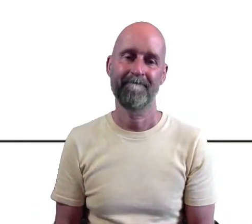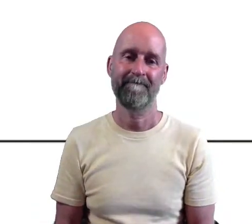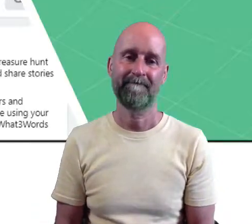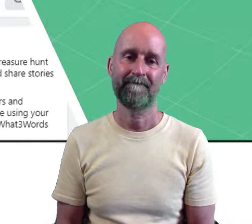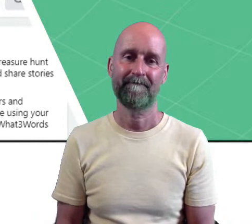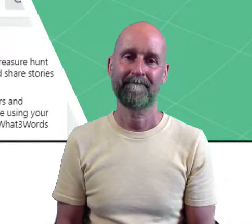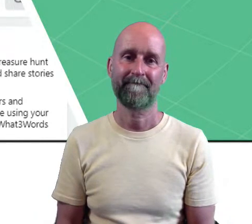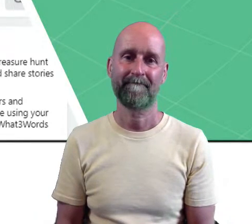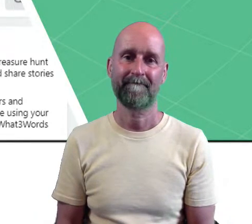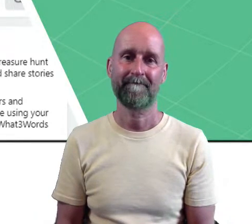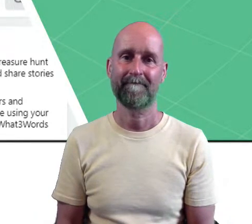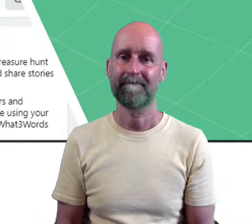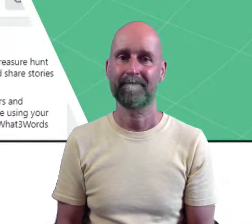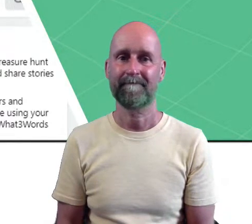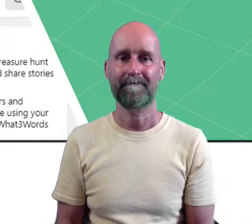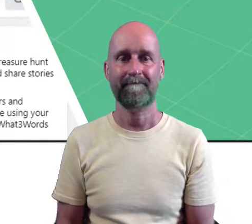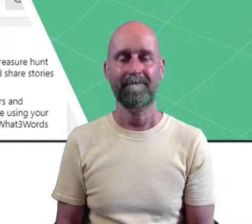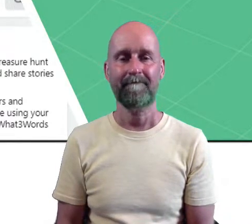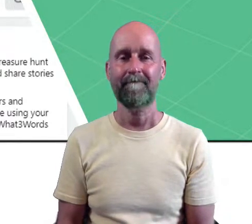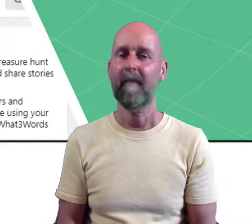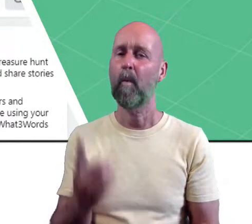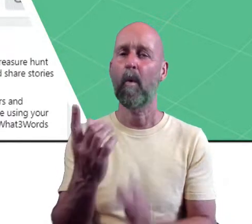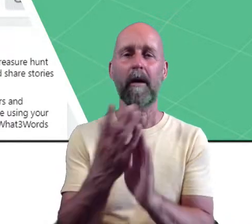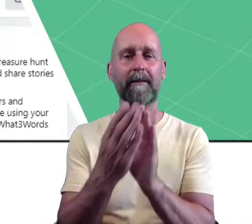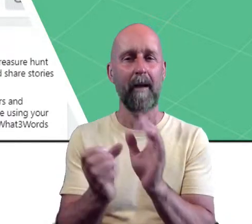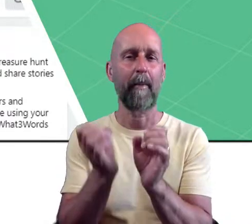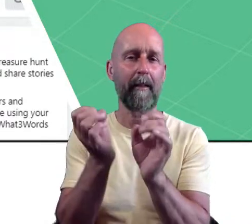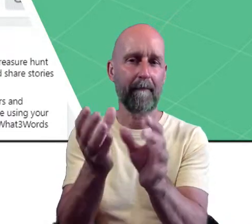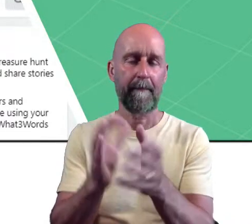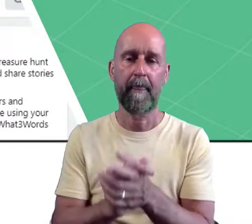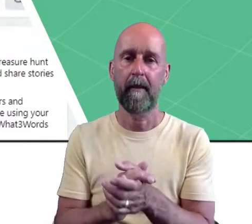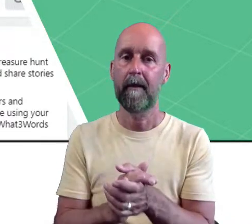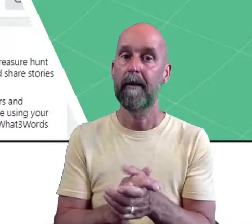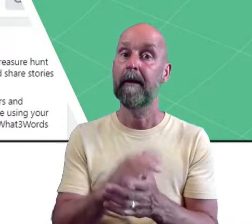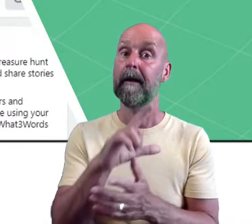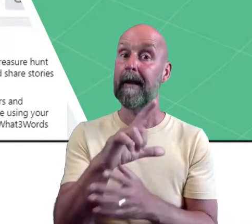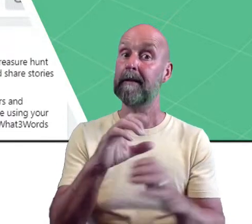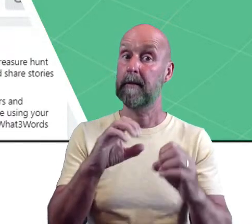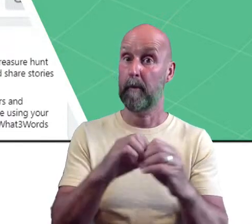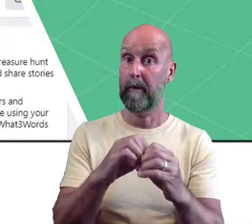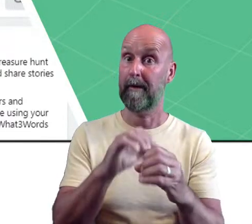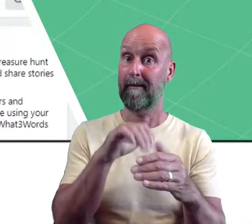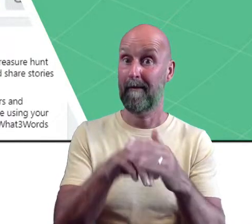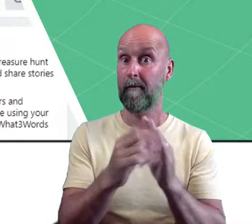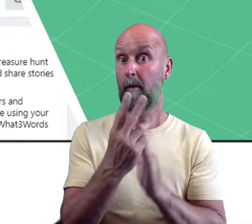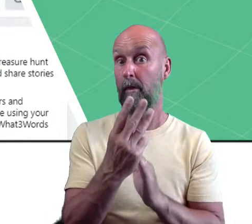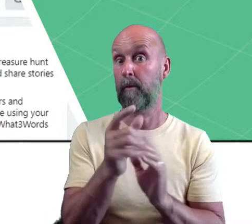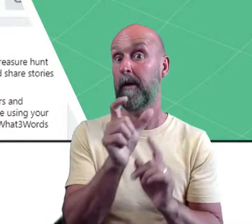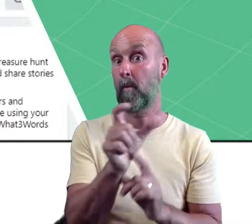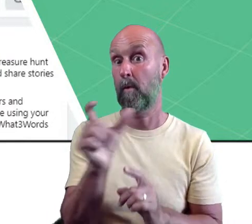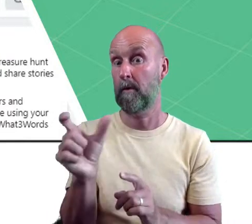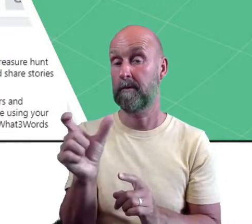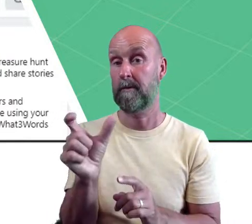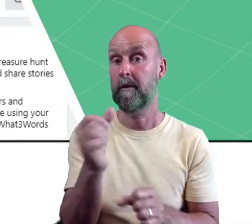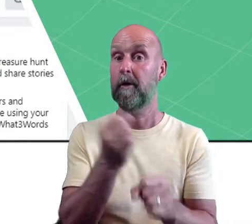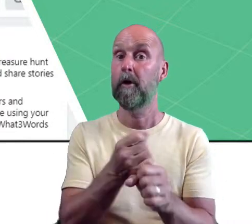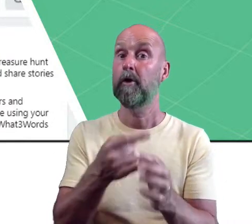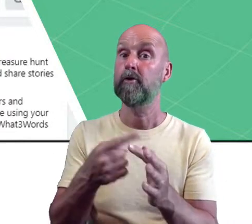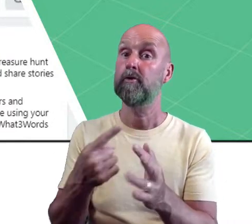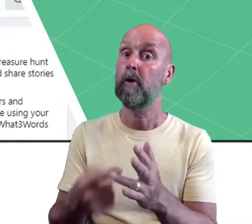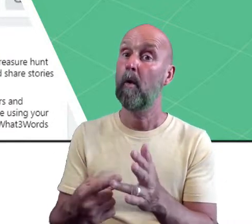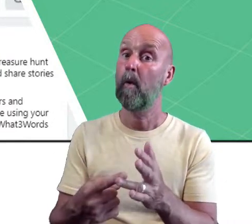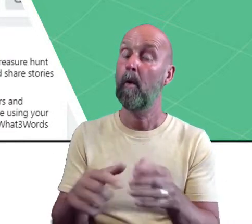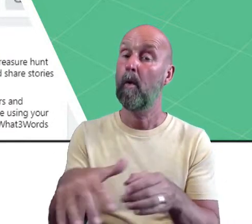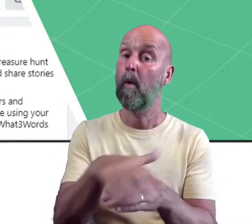So to give an example of this, Canterbury in 3 Words was the game that combined the geolocation app What 3 Words